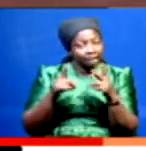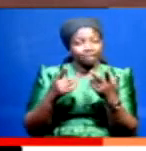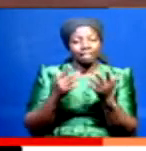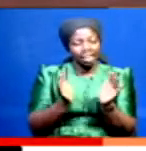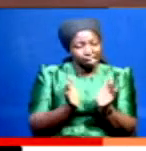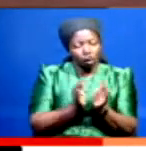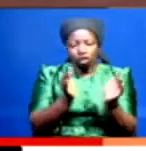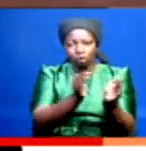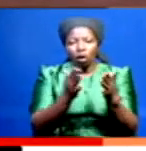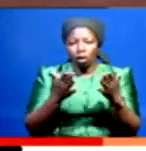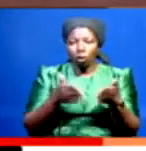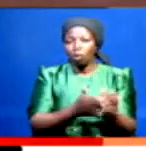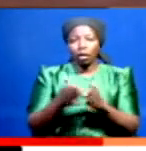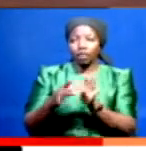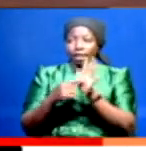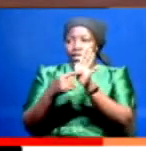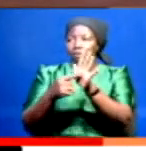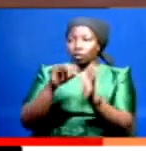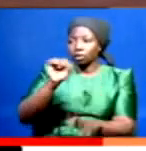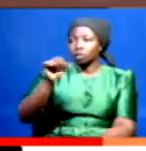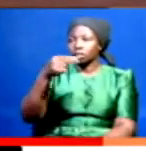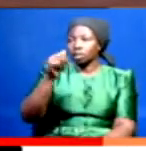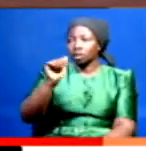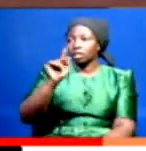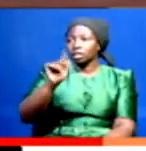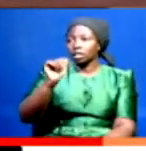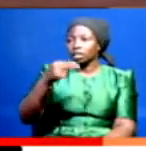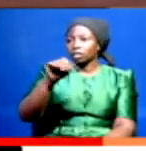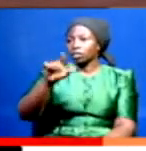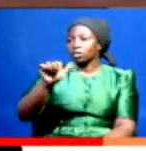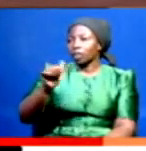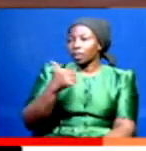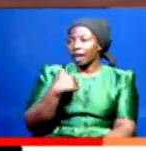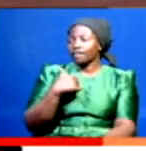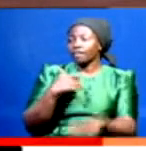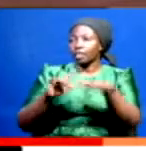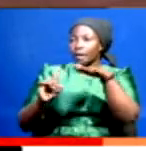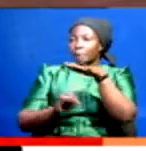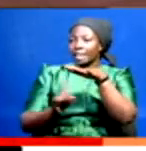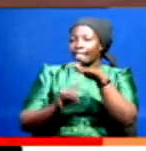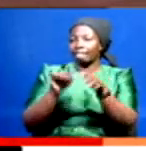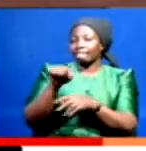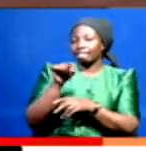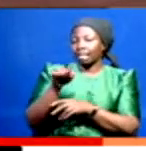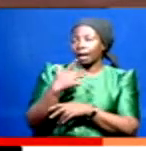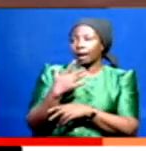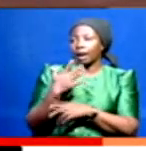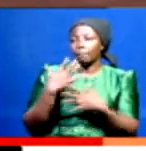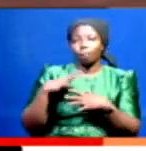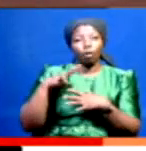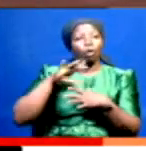this, like in the case of Shakahola, this so-called ministry. You've had people traveling from all over the